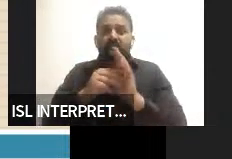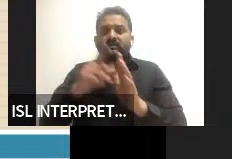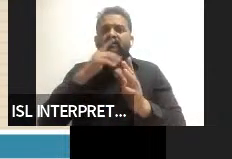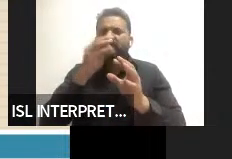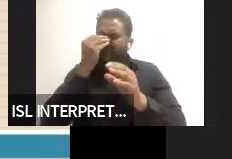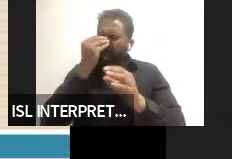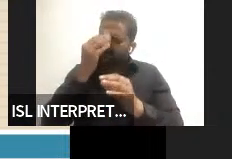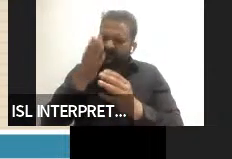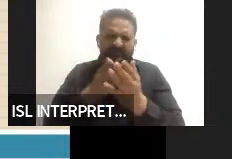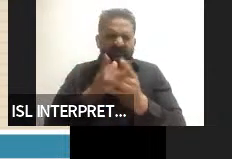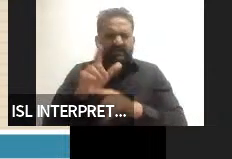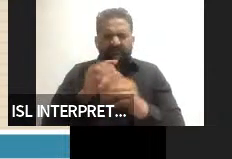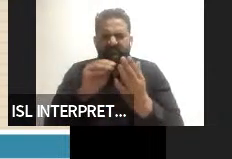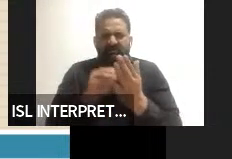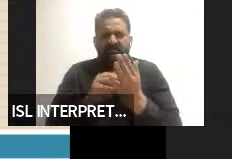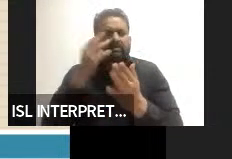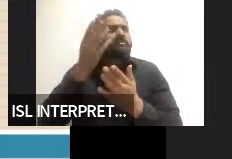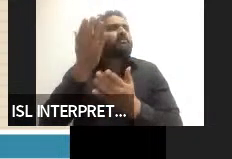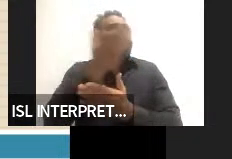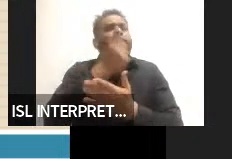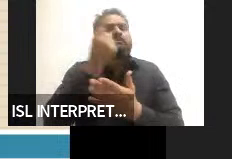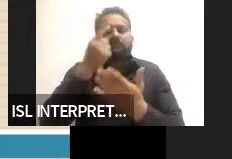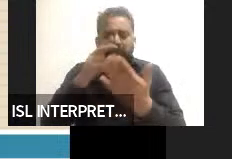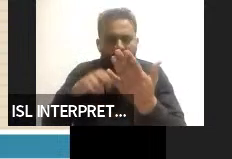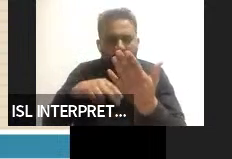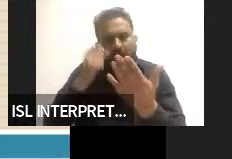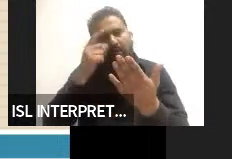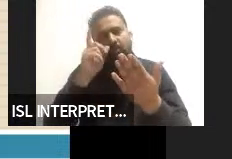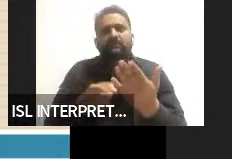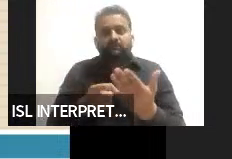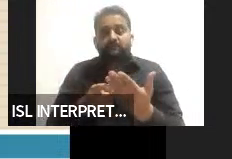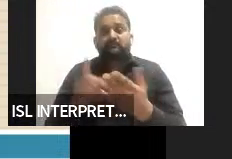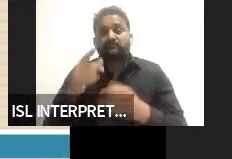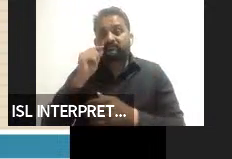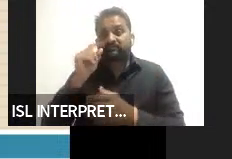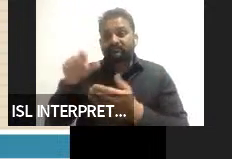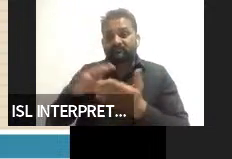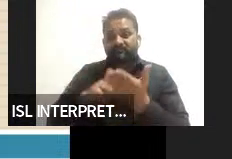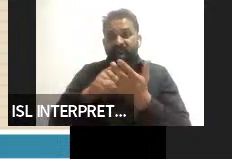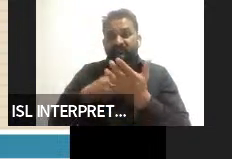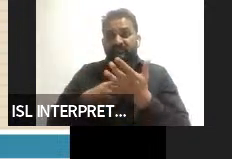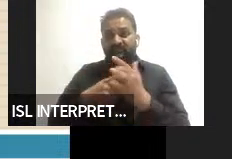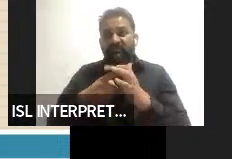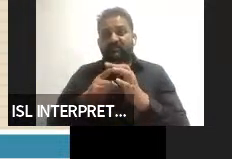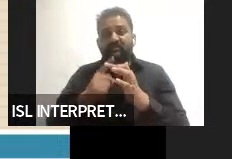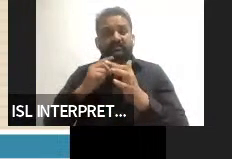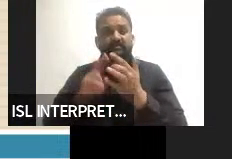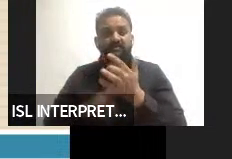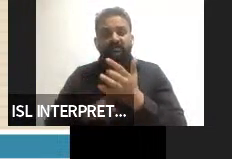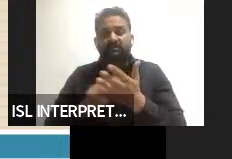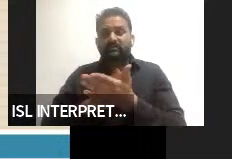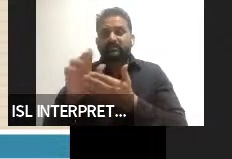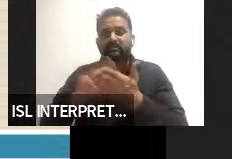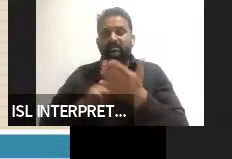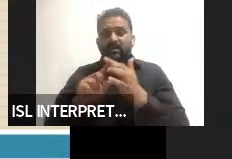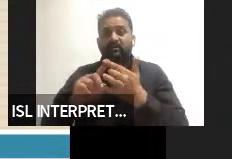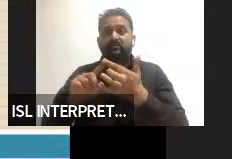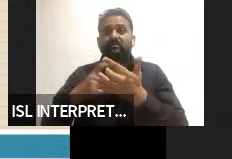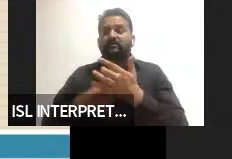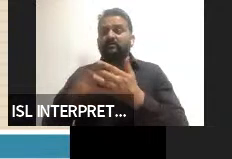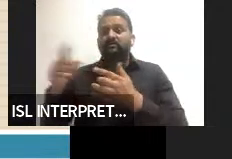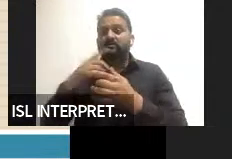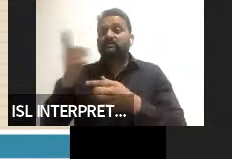easy way that we can understand. And according to Martin Hunter, Professor Martin Hunter, in his 5th reading, he said